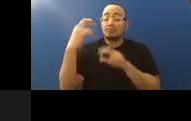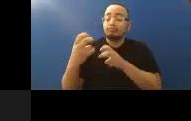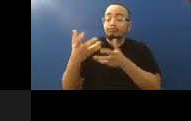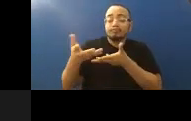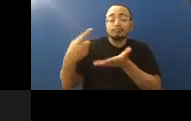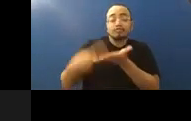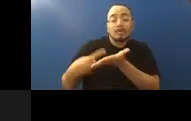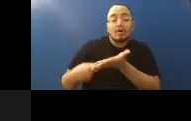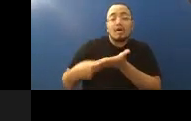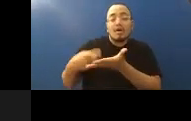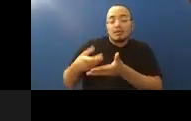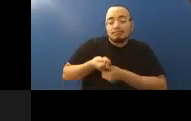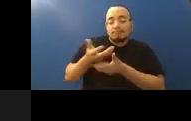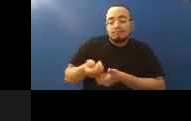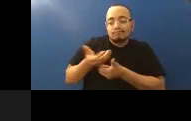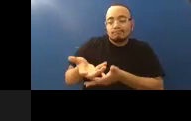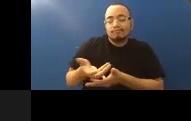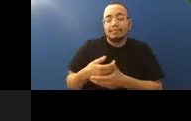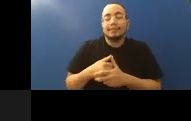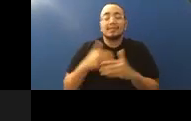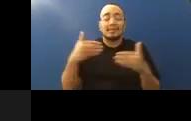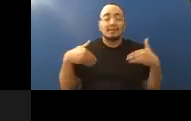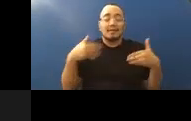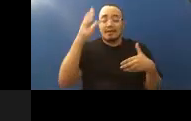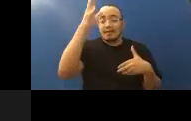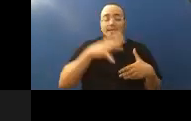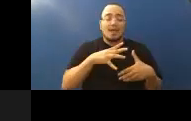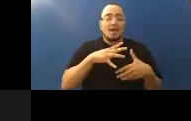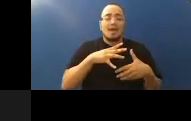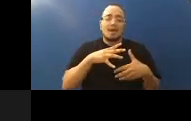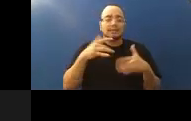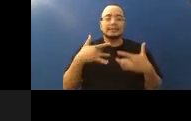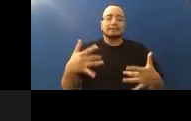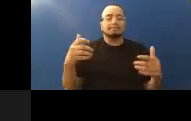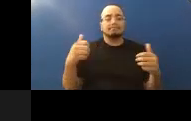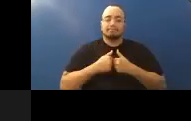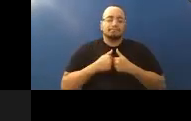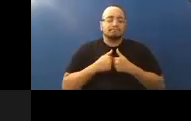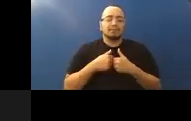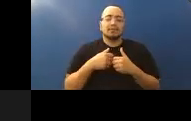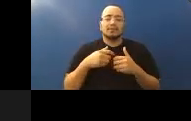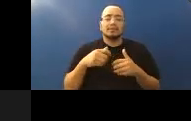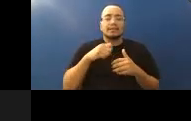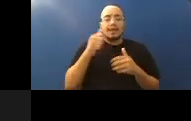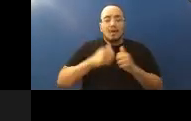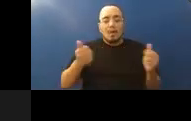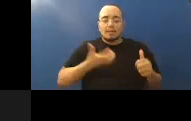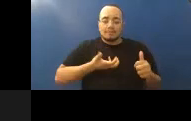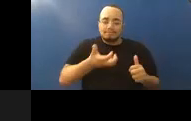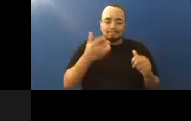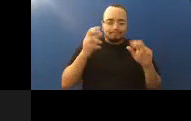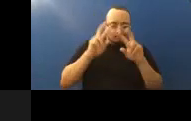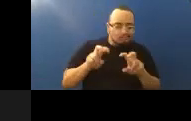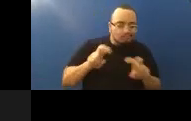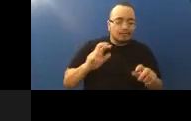young men, we're not allowed access to our emotions and our feelings and our inner world. And I think for me,